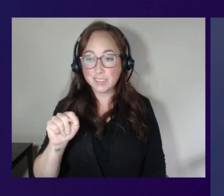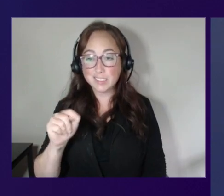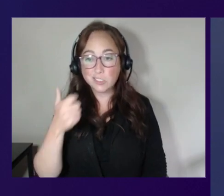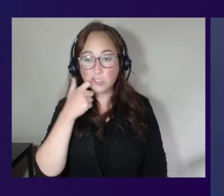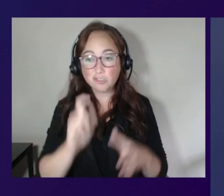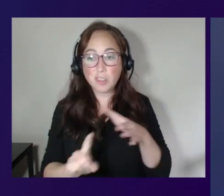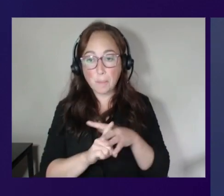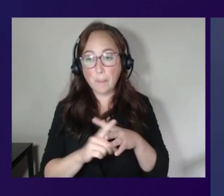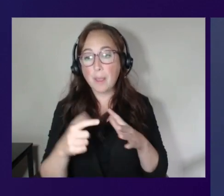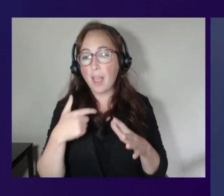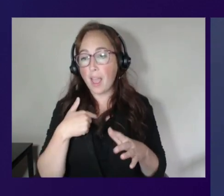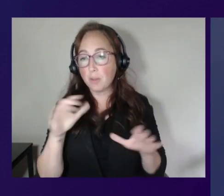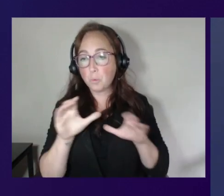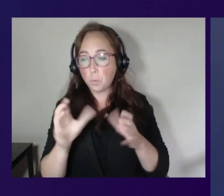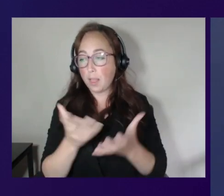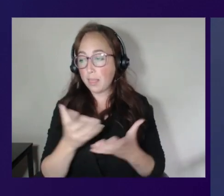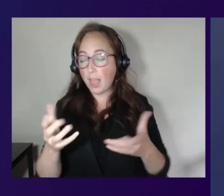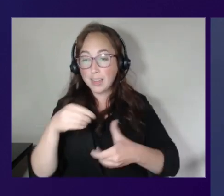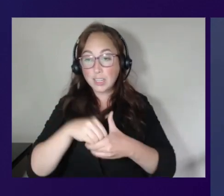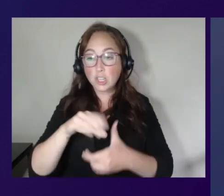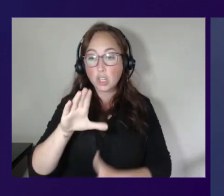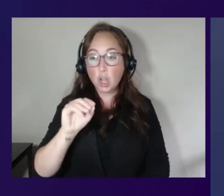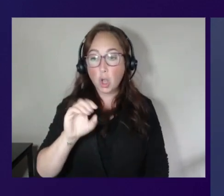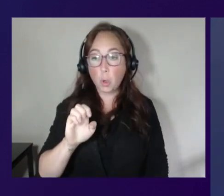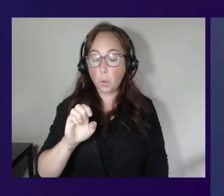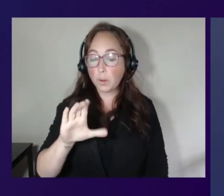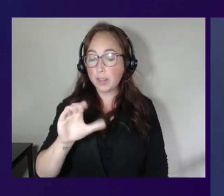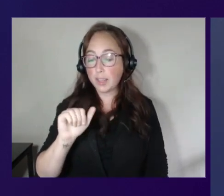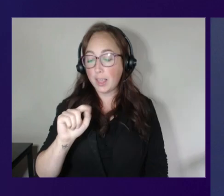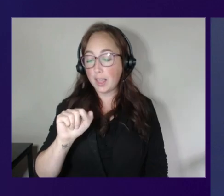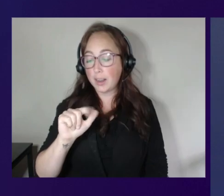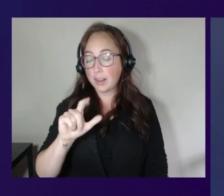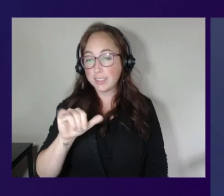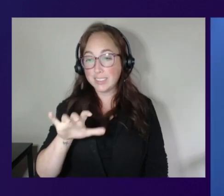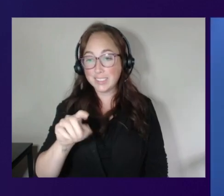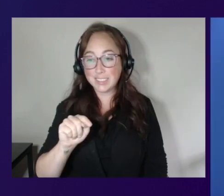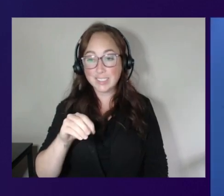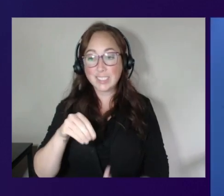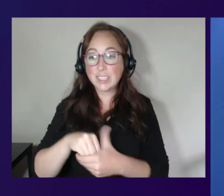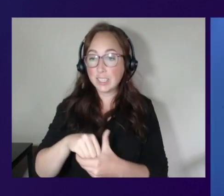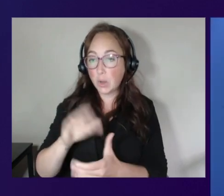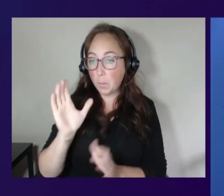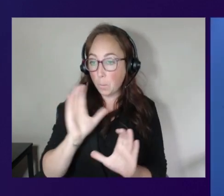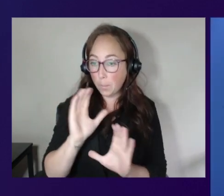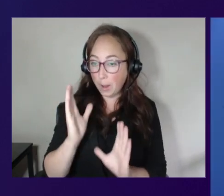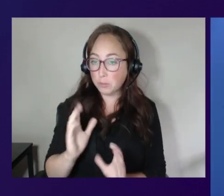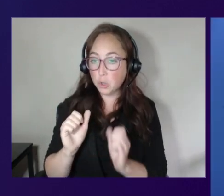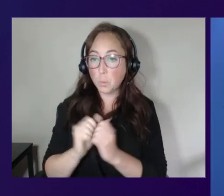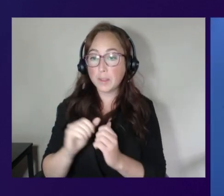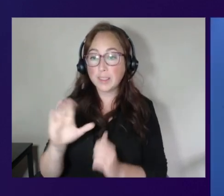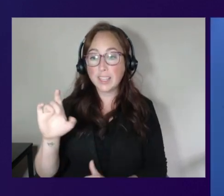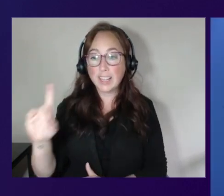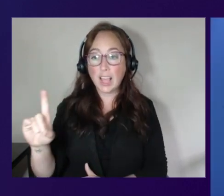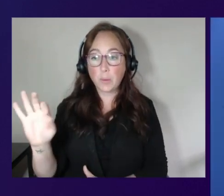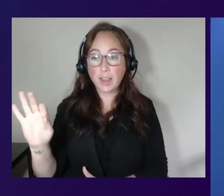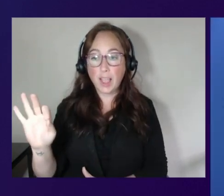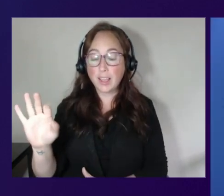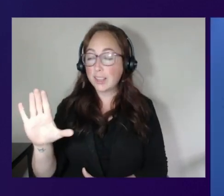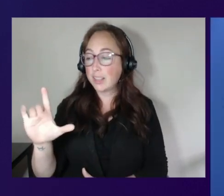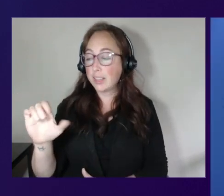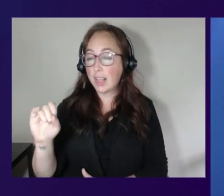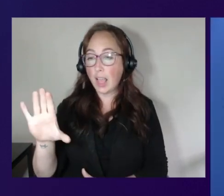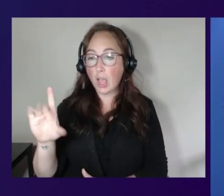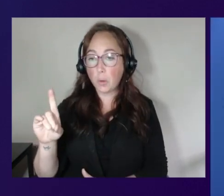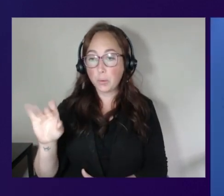bunch of stuff in Code Catalyst right in browser with Cloud9, right? Which we've been able to use Cloud9 for a long time now, but